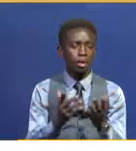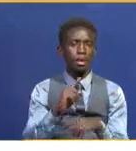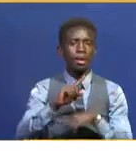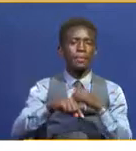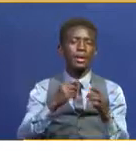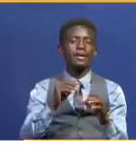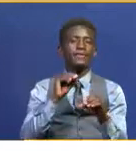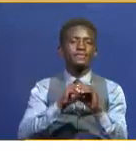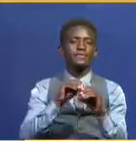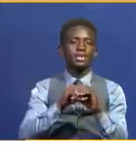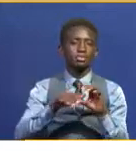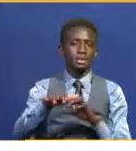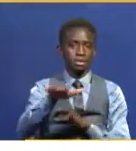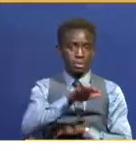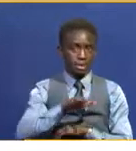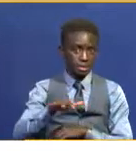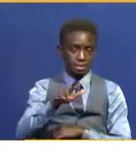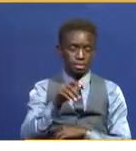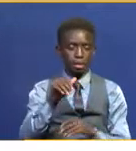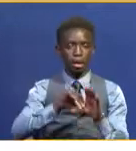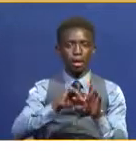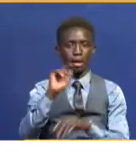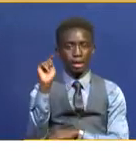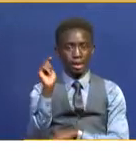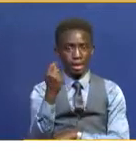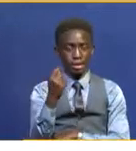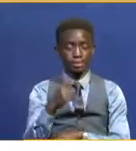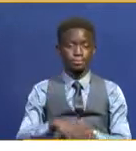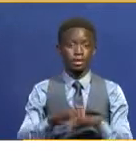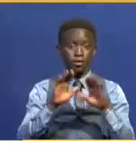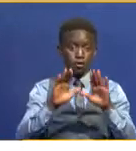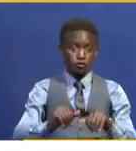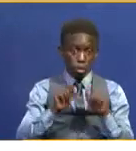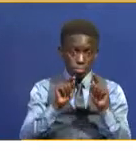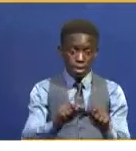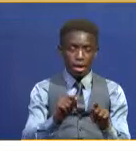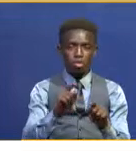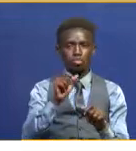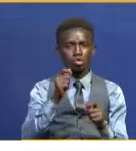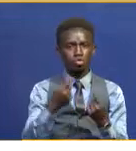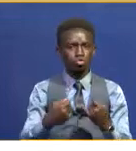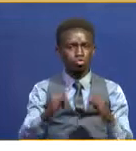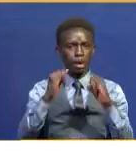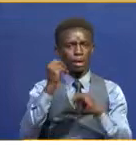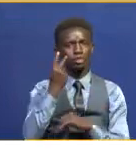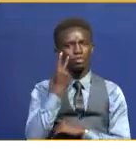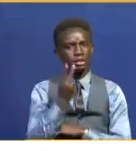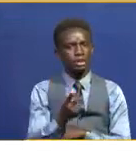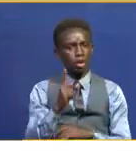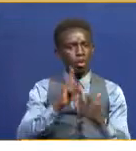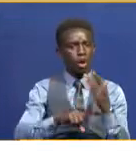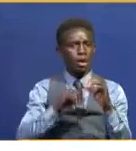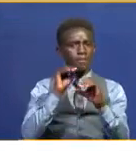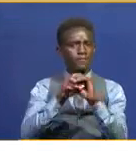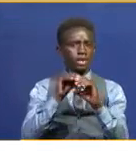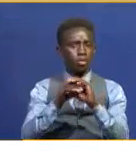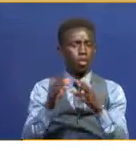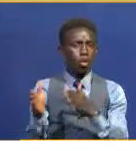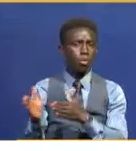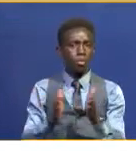investment space within Kenya, and from there try to look at what investment opportunity actually fits